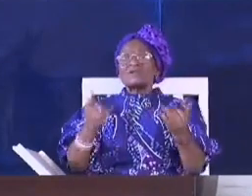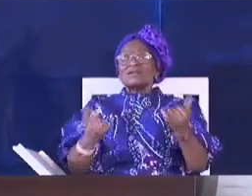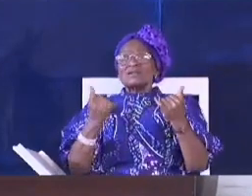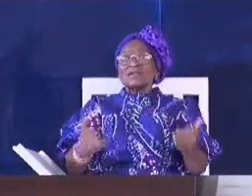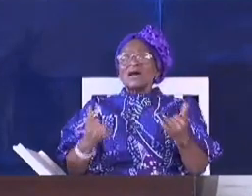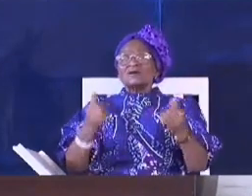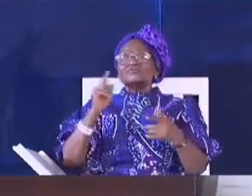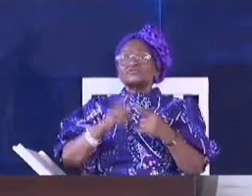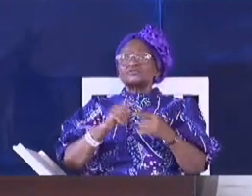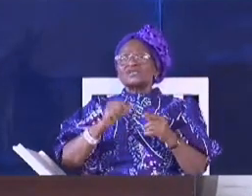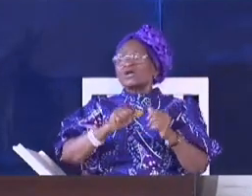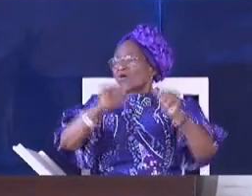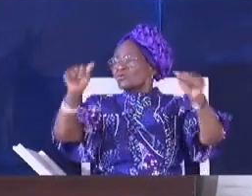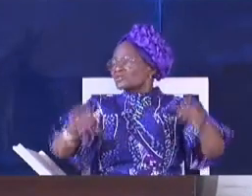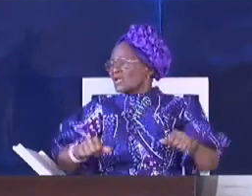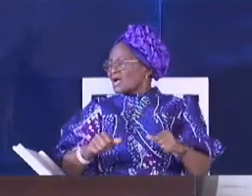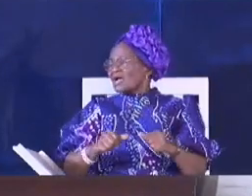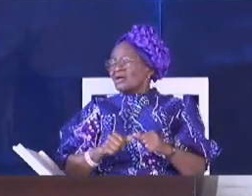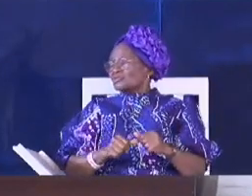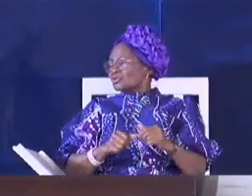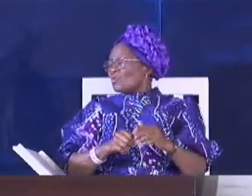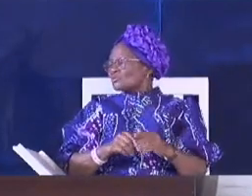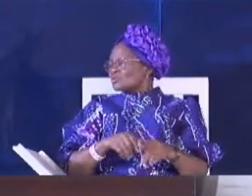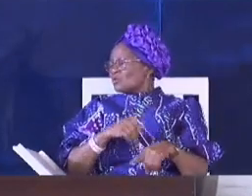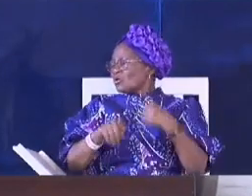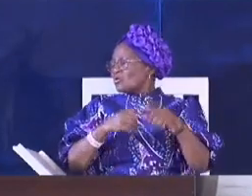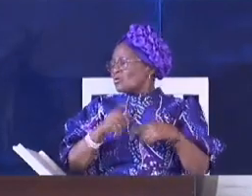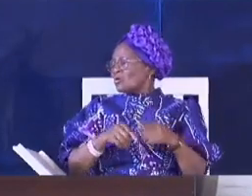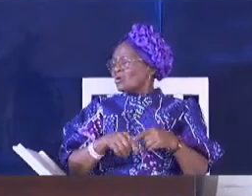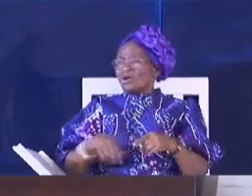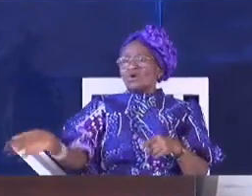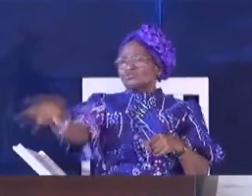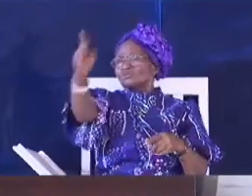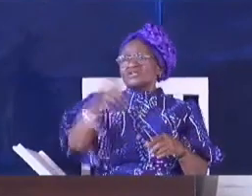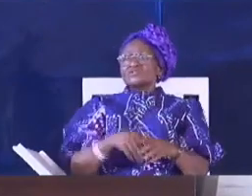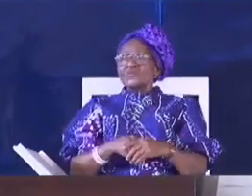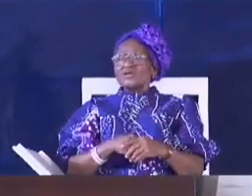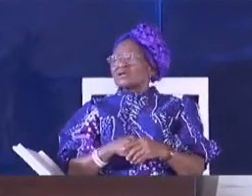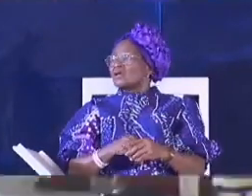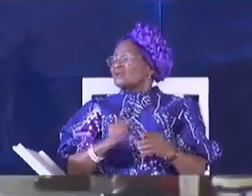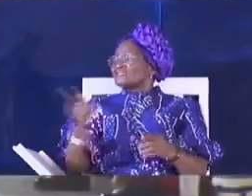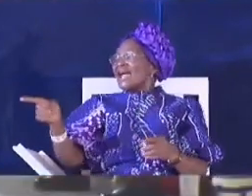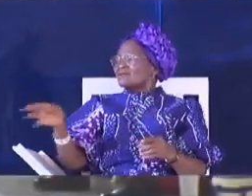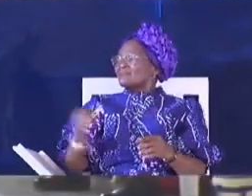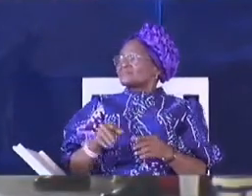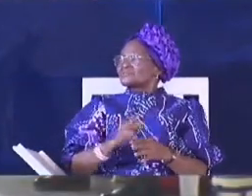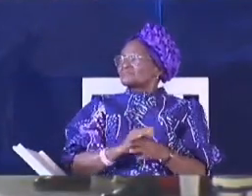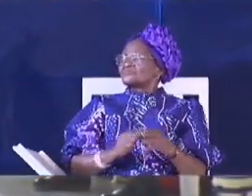the altar, wherever you are. I'm counting.